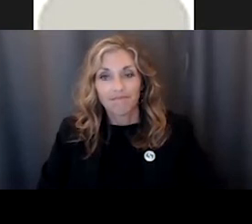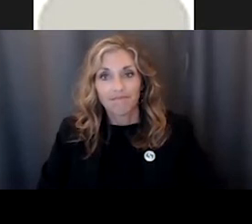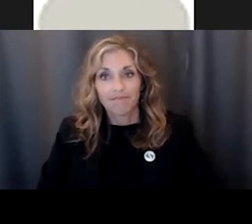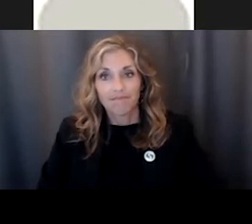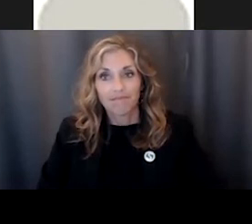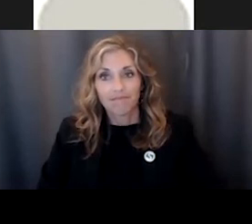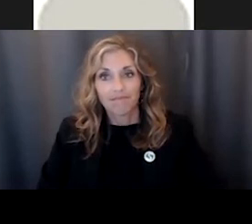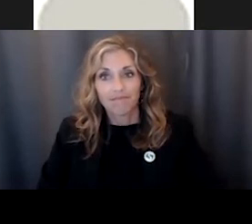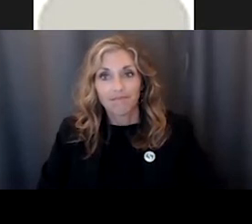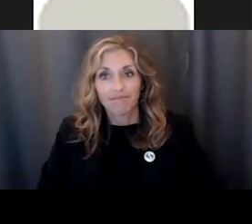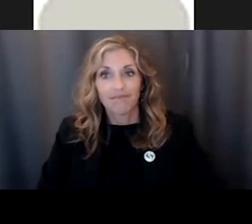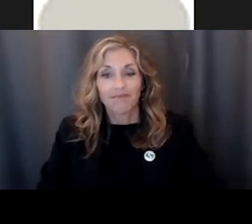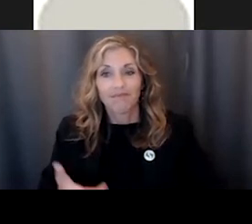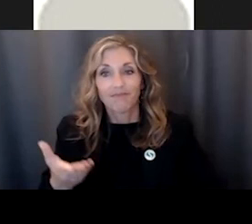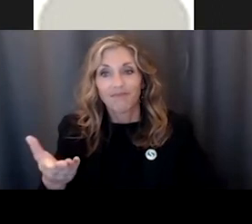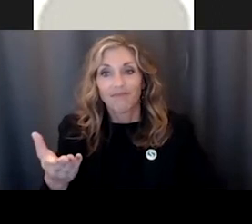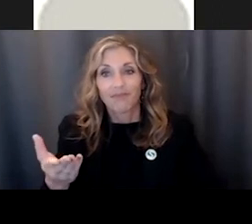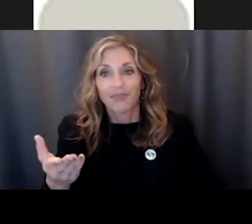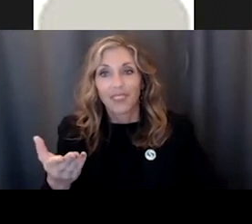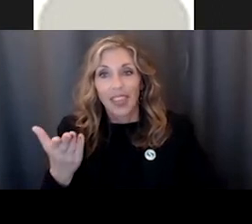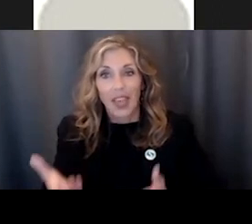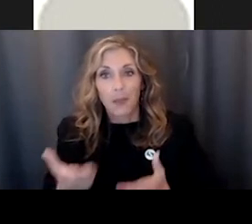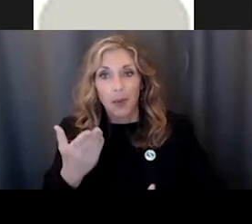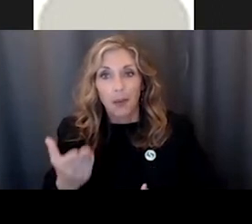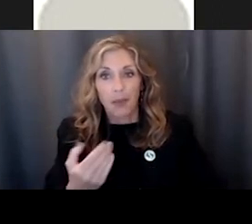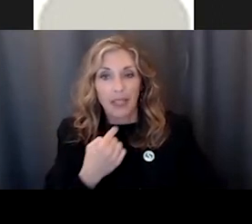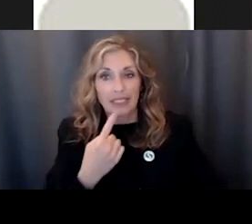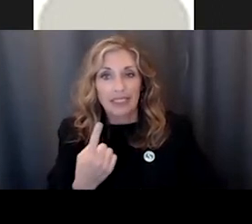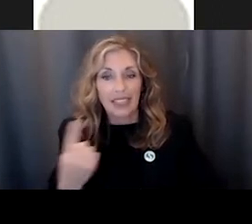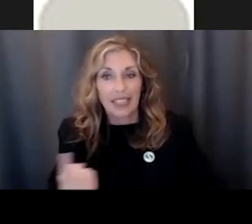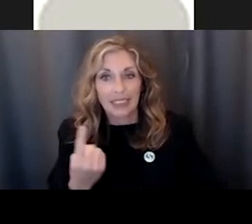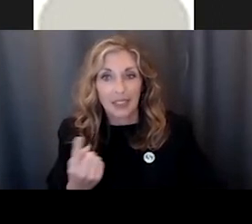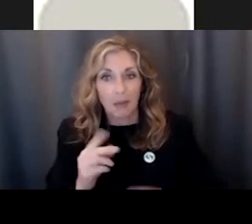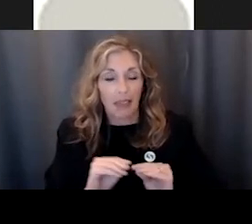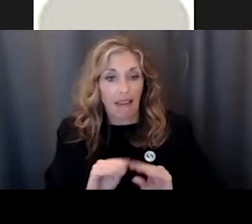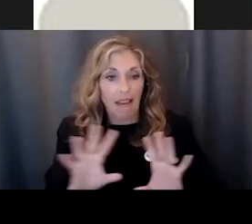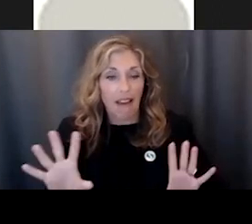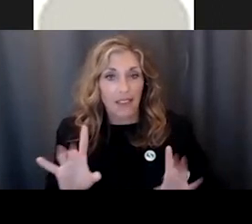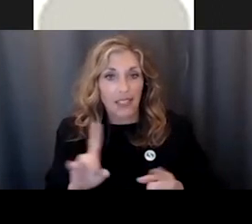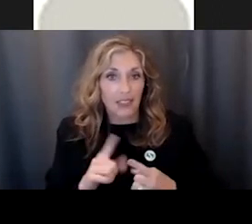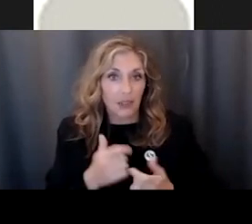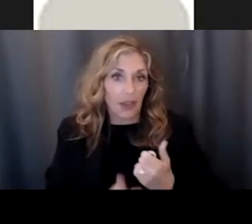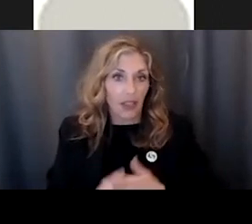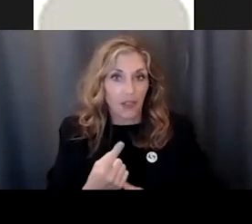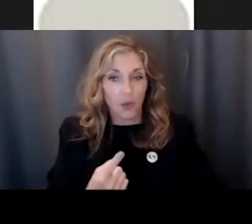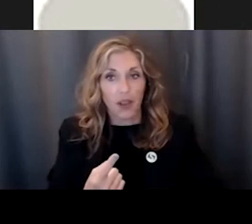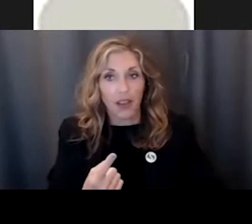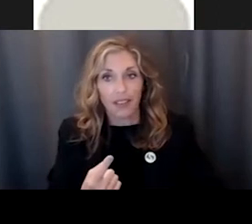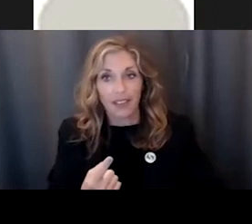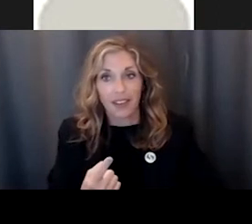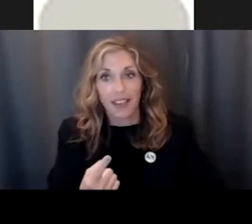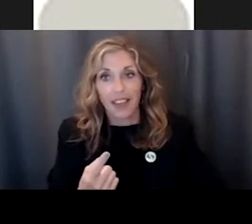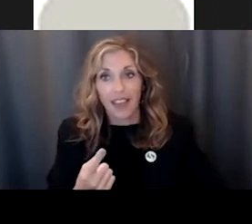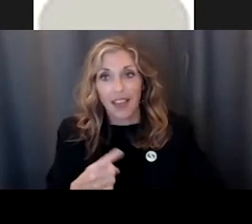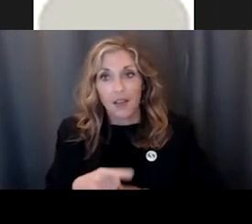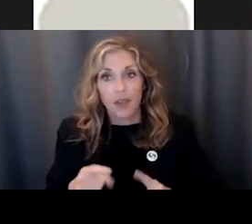You know, I'm probably saying something obvious to everyone who will understand this, but you know, so